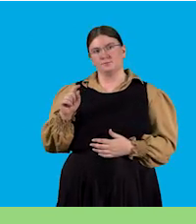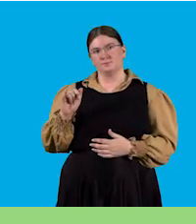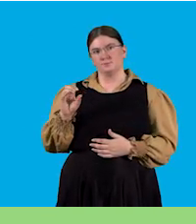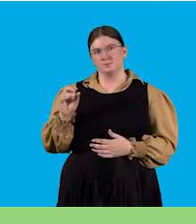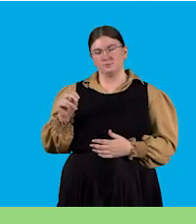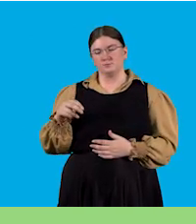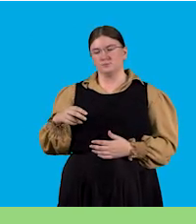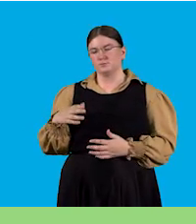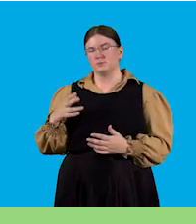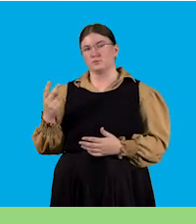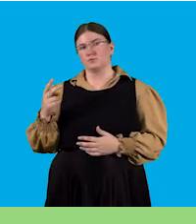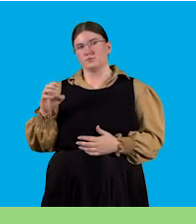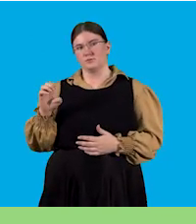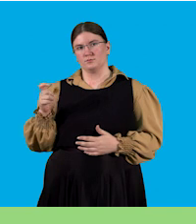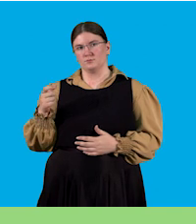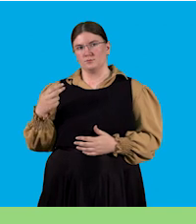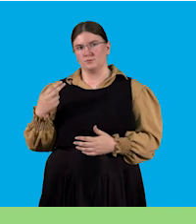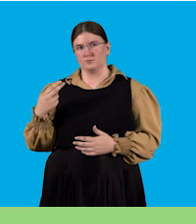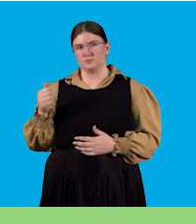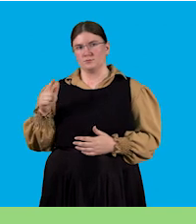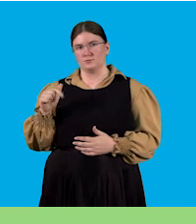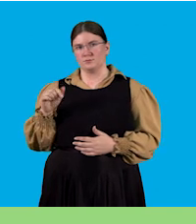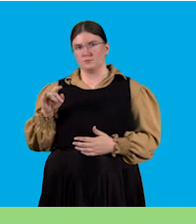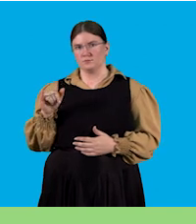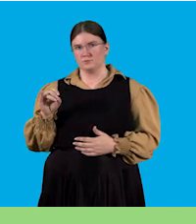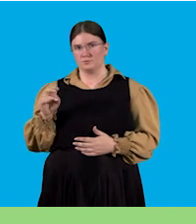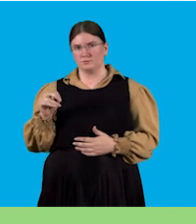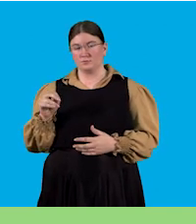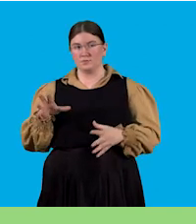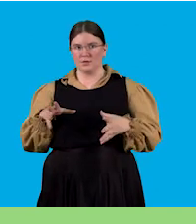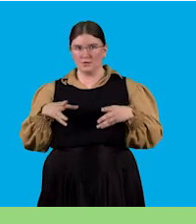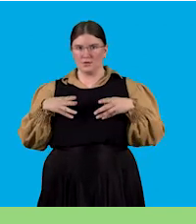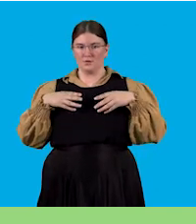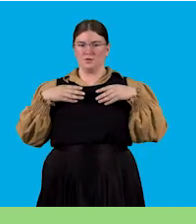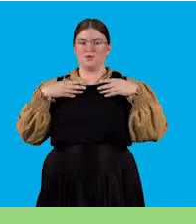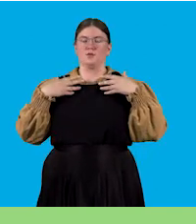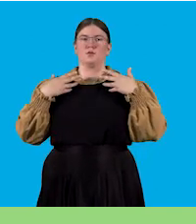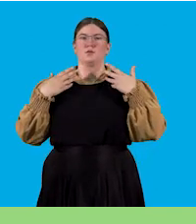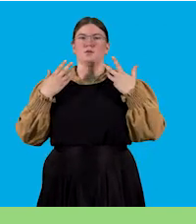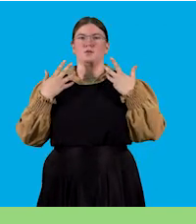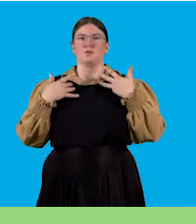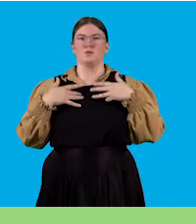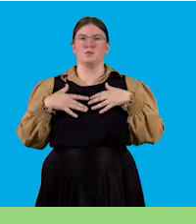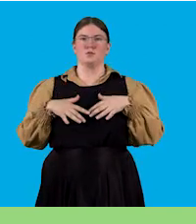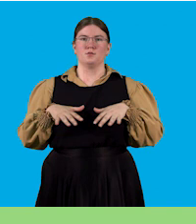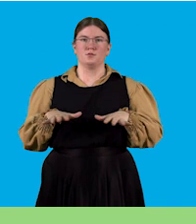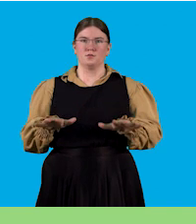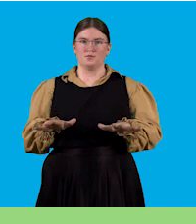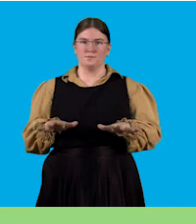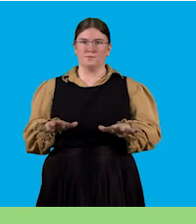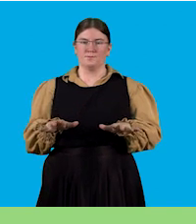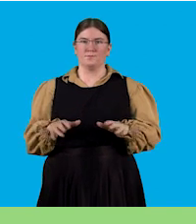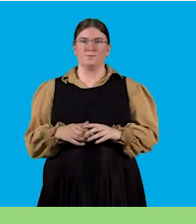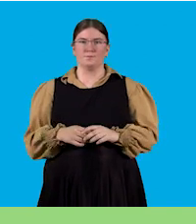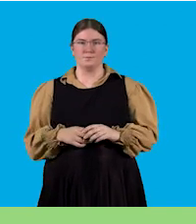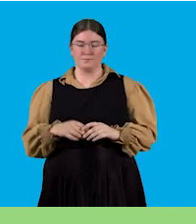exhalation. Looking at our diagram on the side, inhalation is also referred to inspiration,